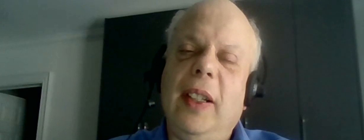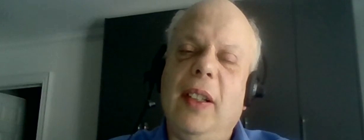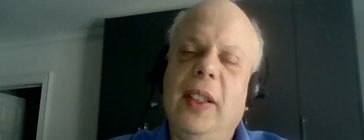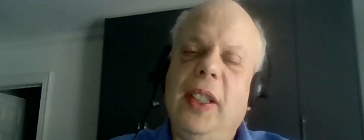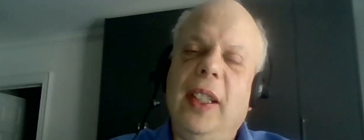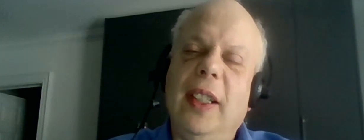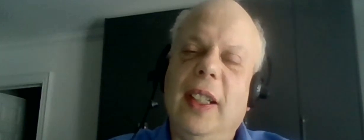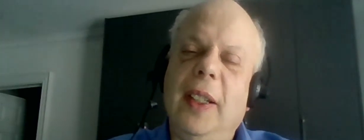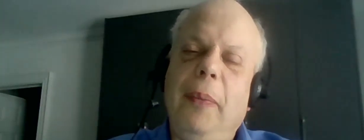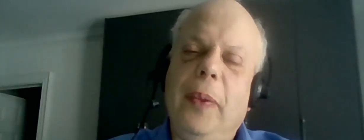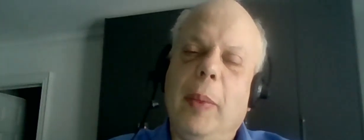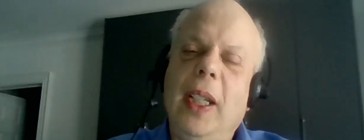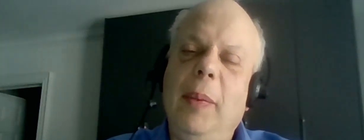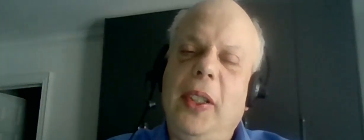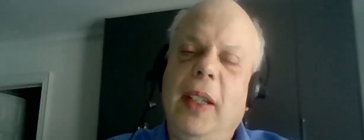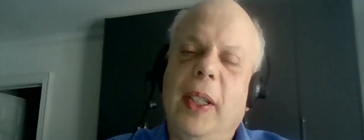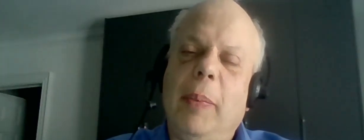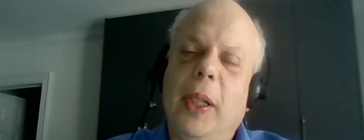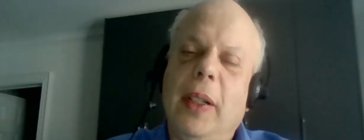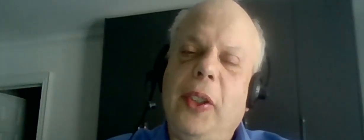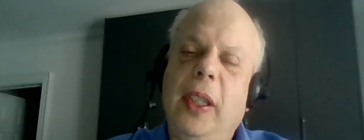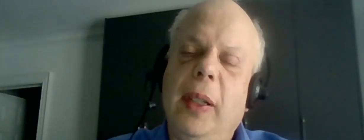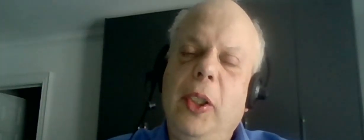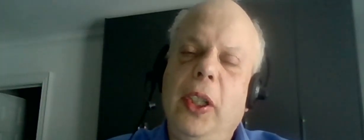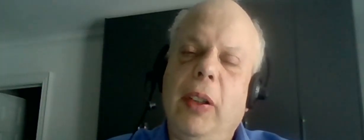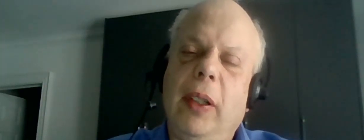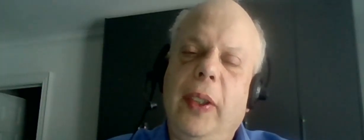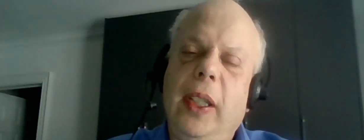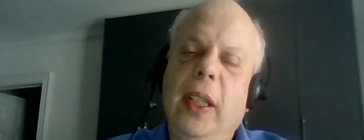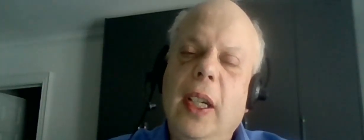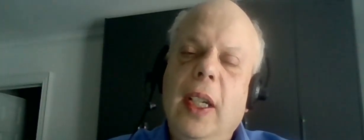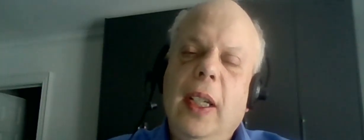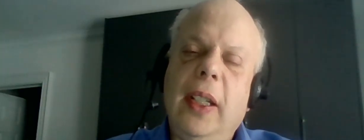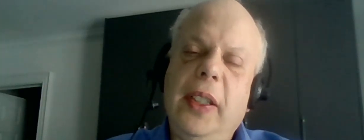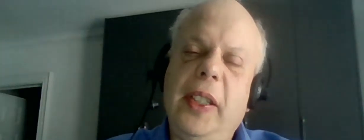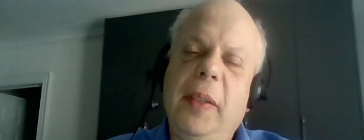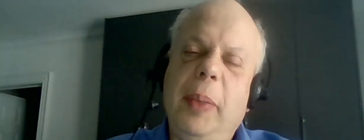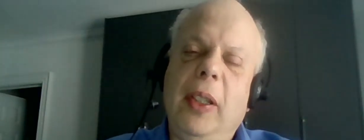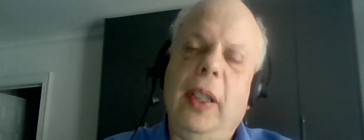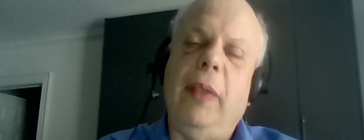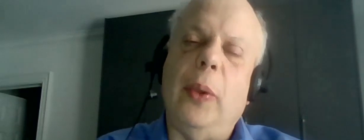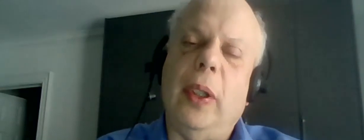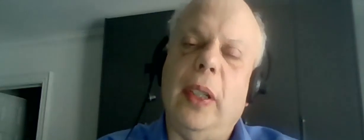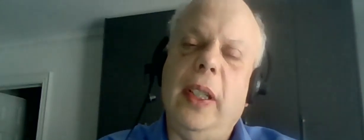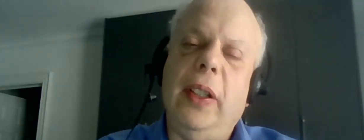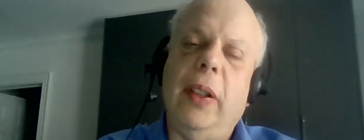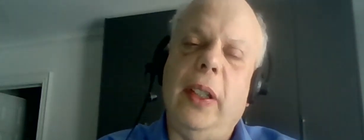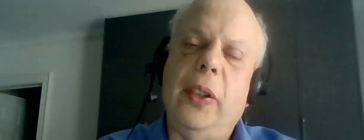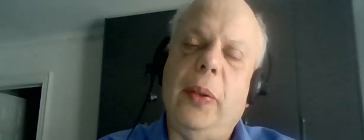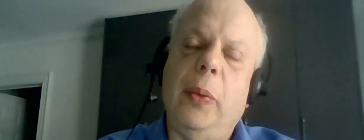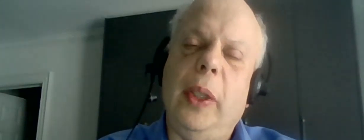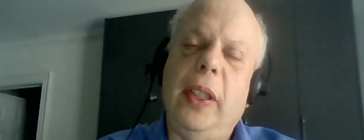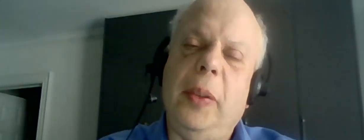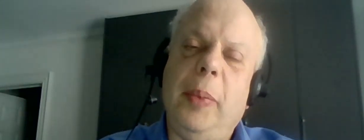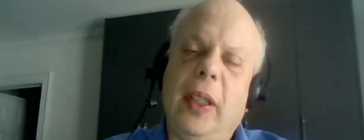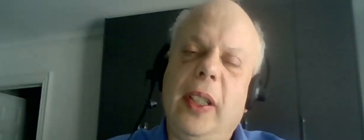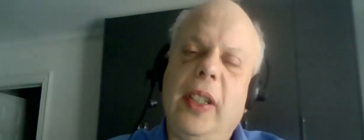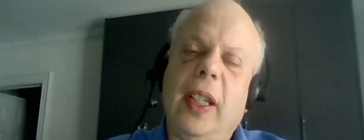of technology. My name is David Lepofsky. I'm chair of the Accessibility for Ontarians